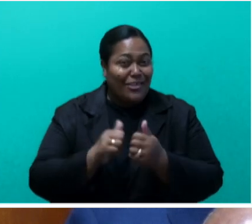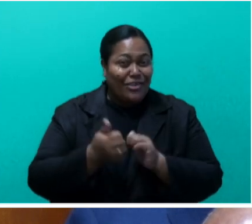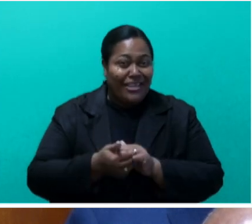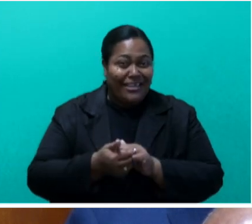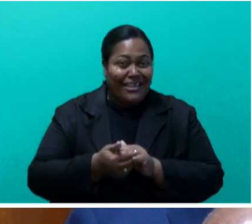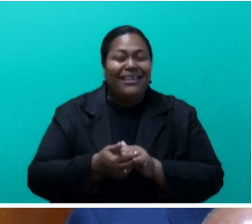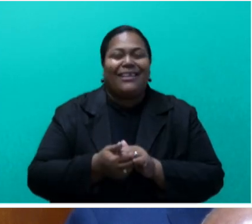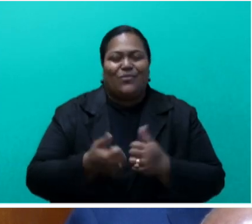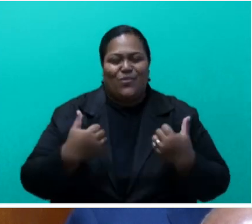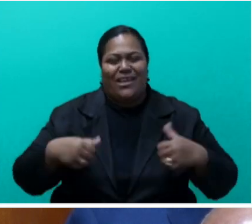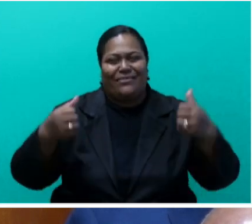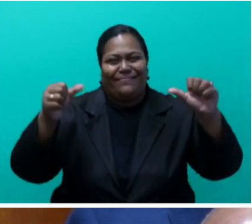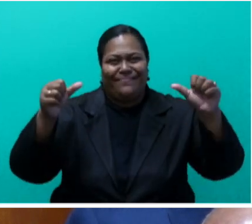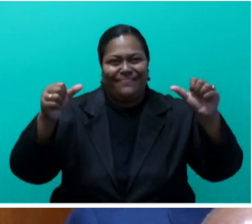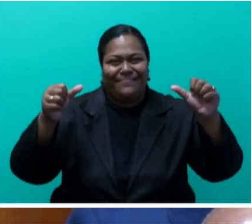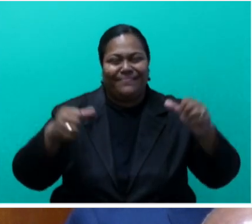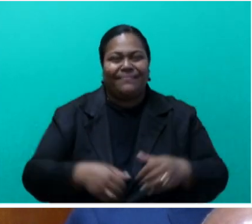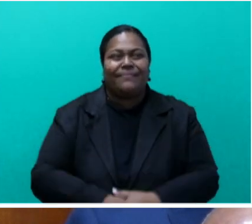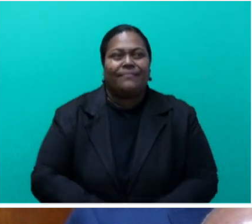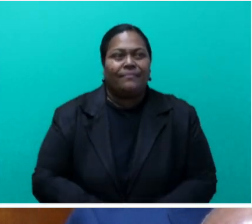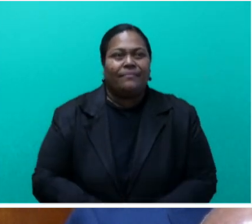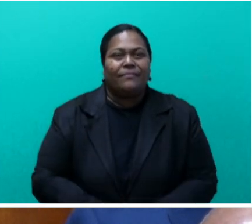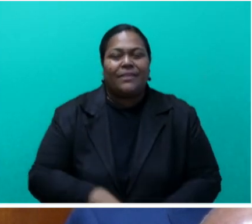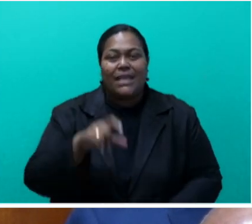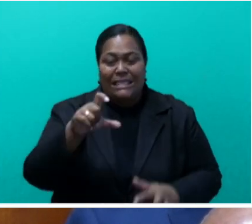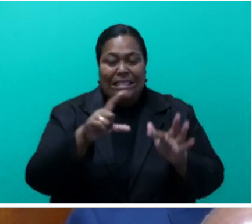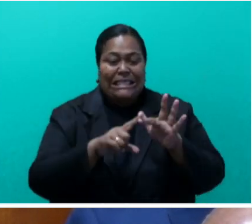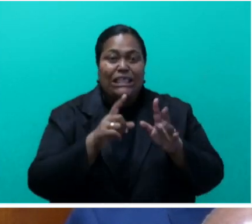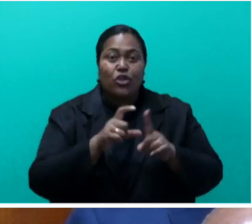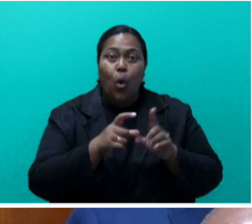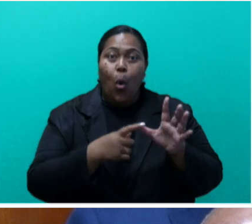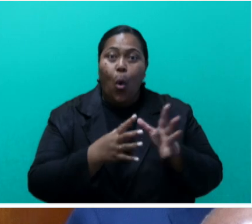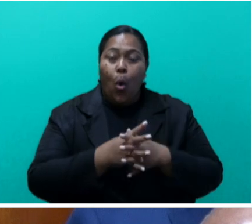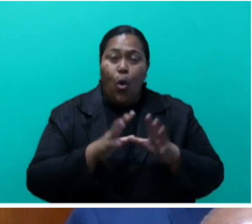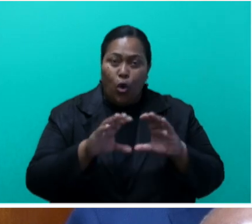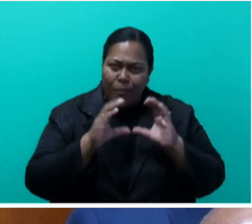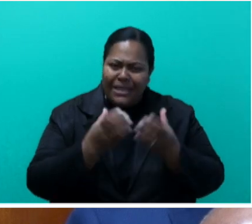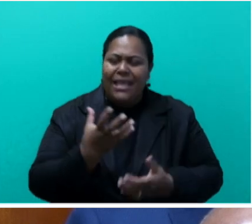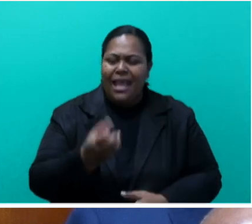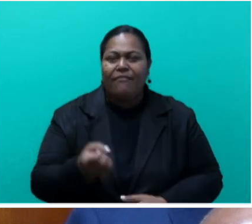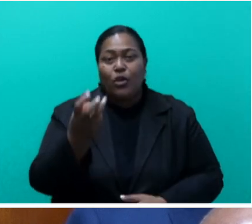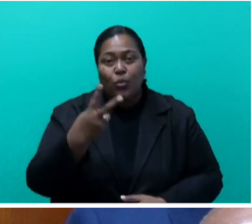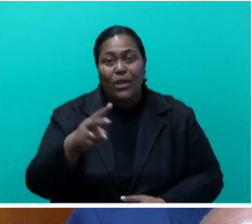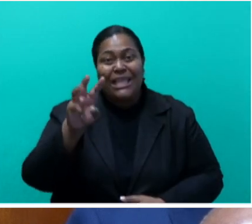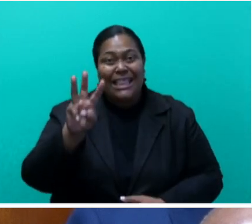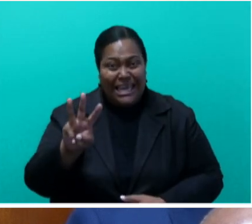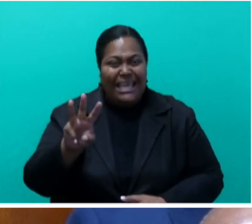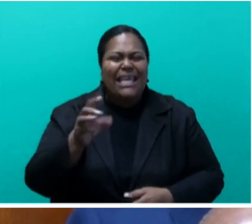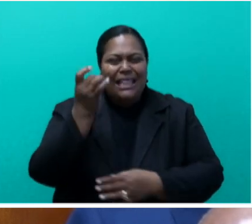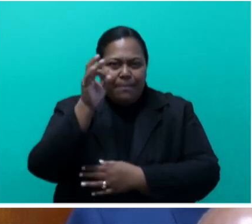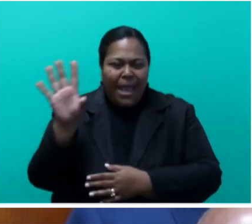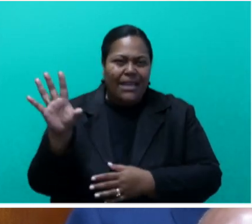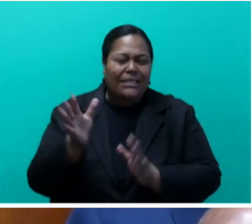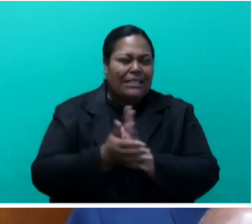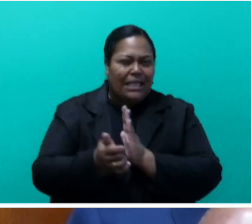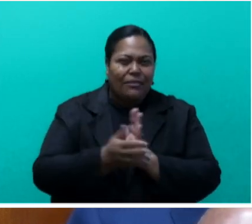is successful. The CEDAW Committee, Honorable Speaker, comprises of 23 independent experts on women's rights from around the